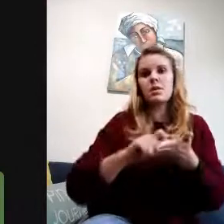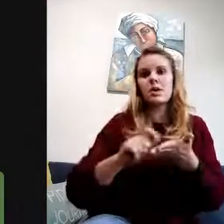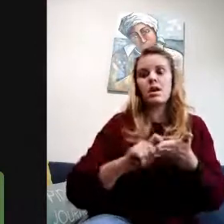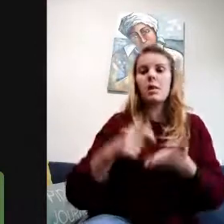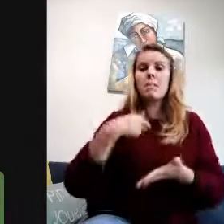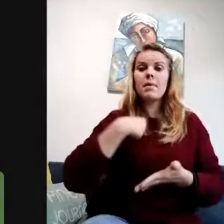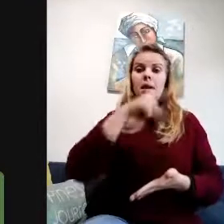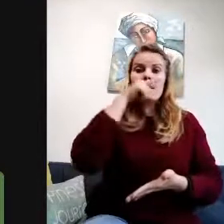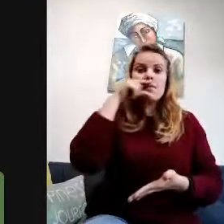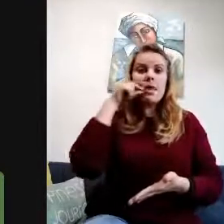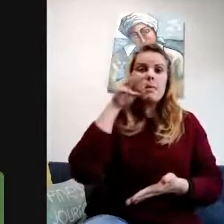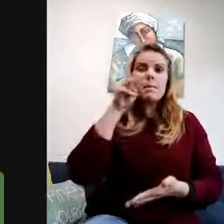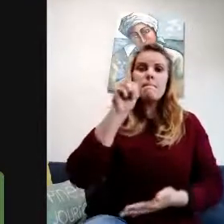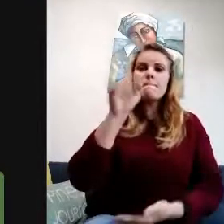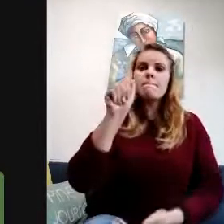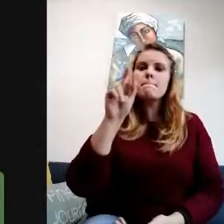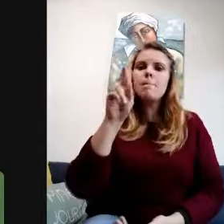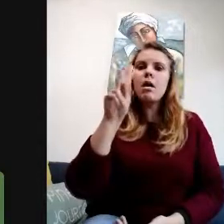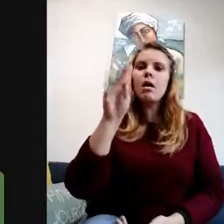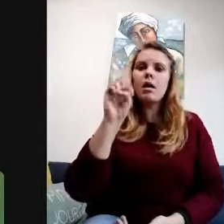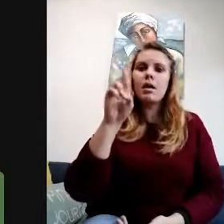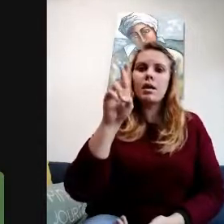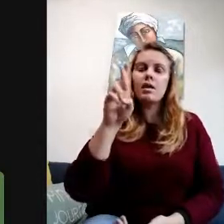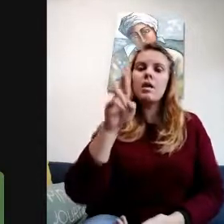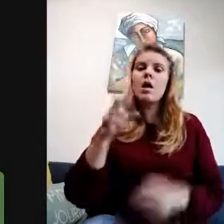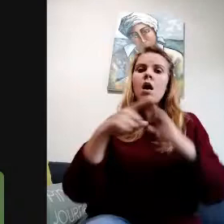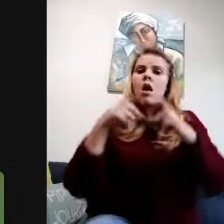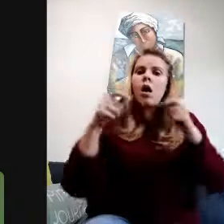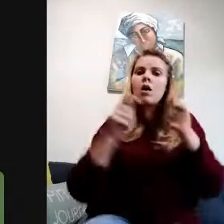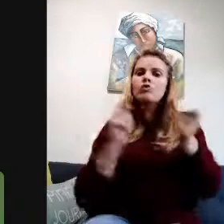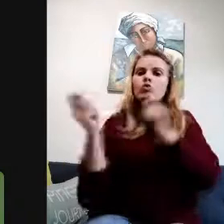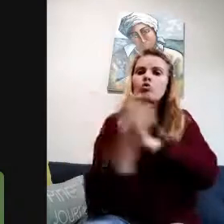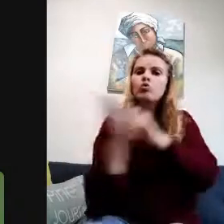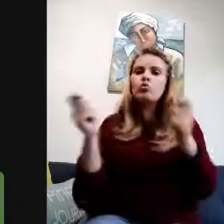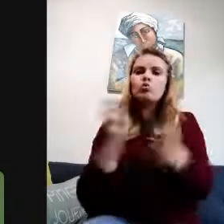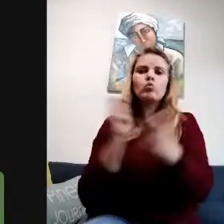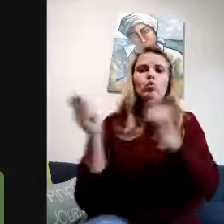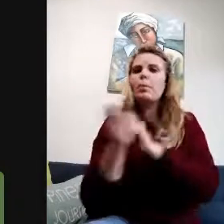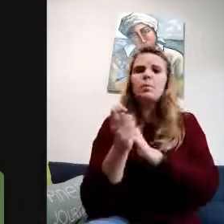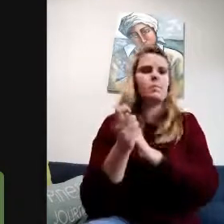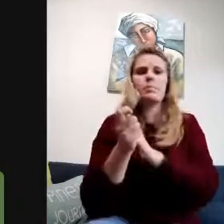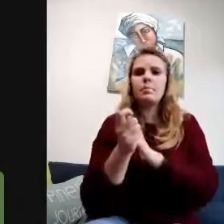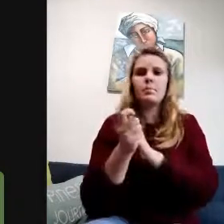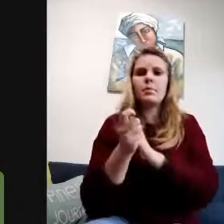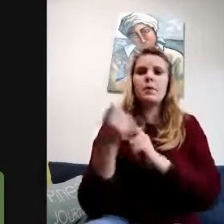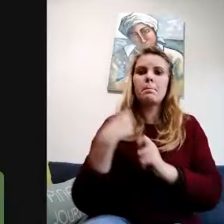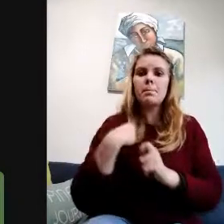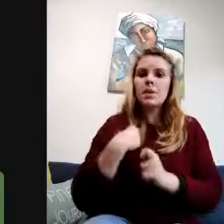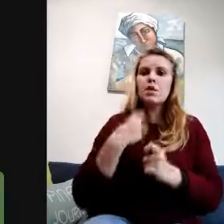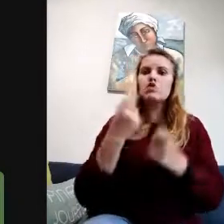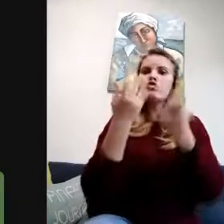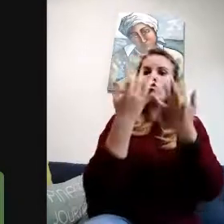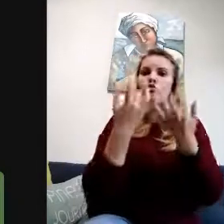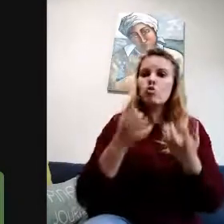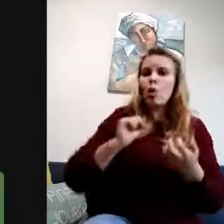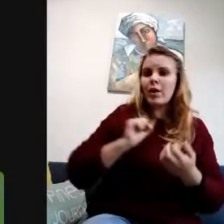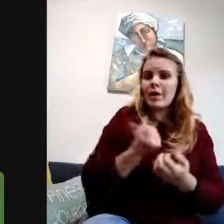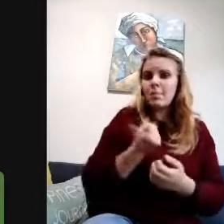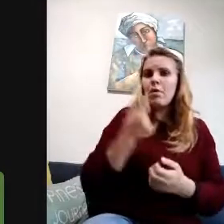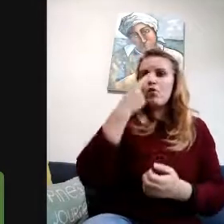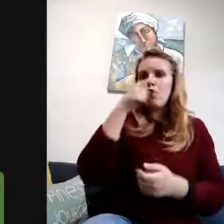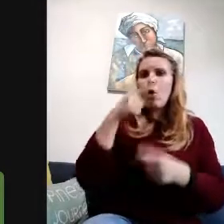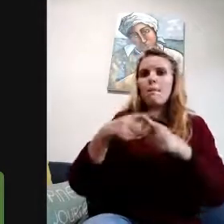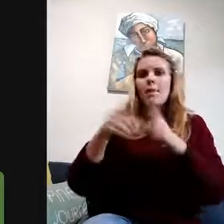as the marker. I don't swap cards. So I write his name on top and I hold score for him, and he will hold my score on his